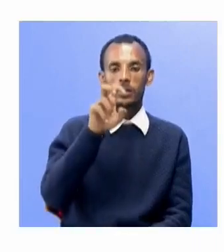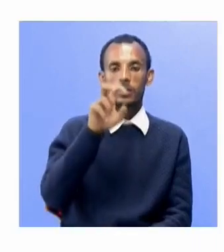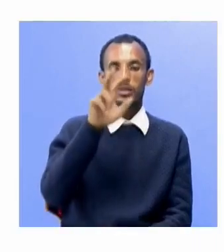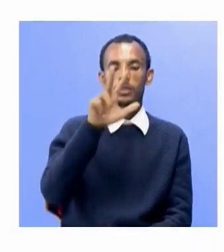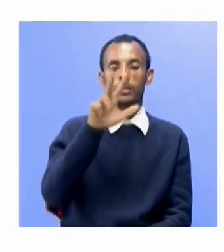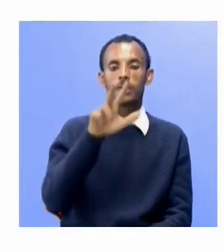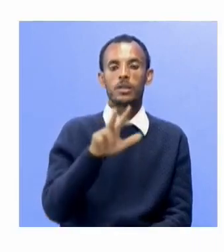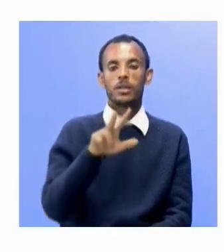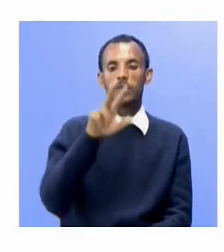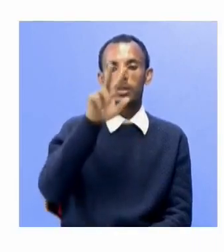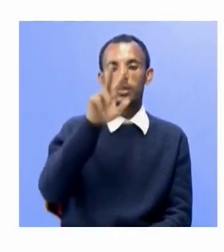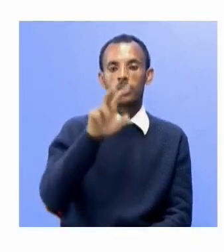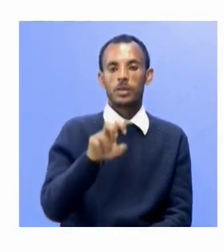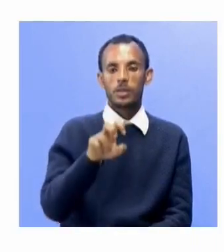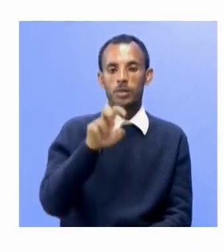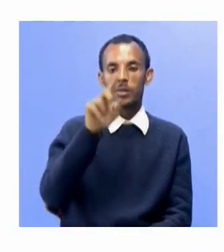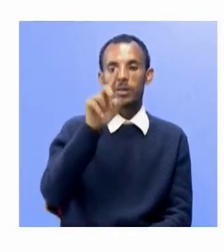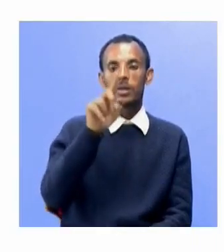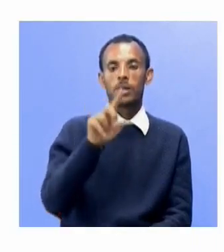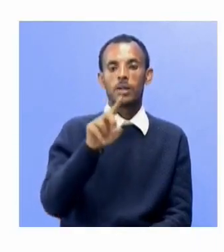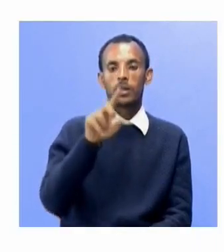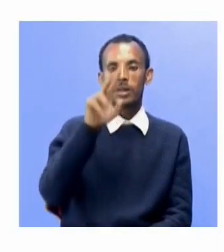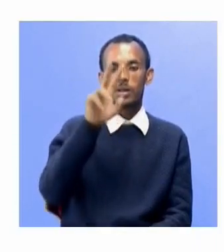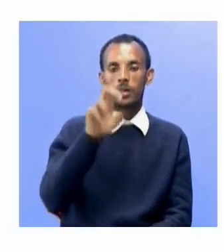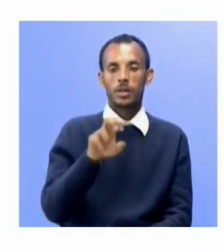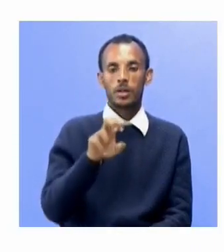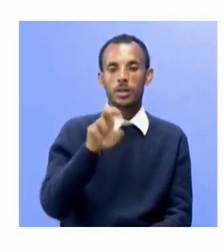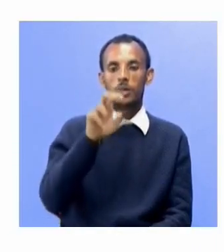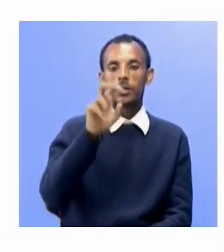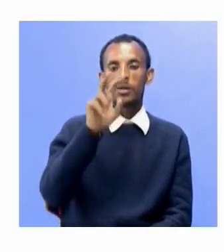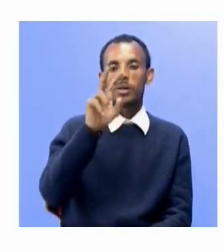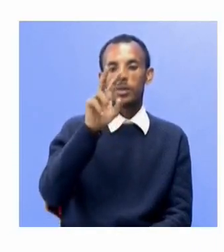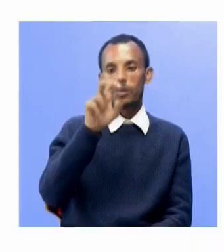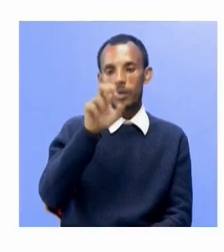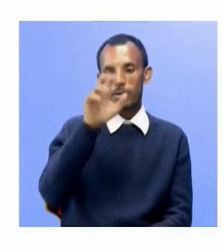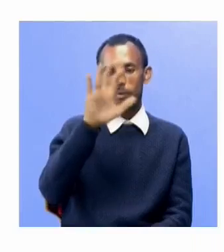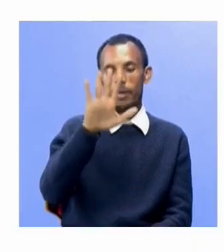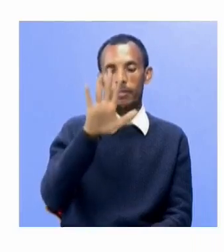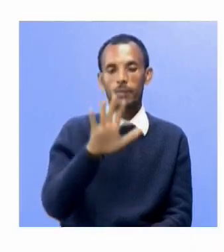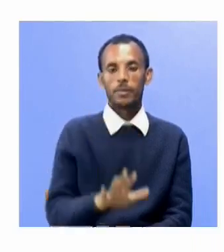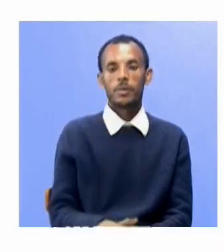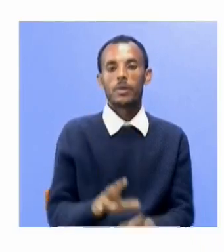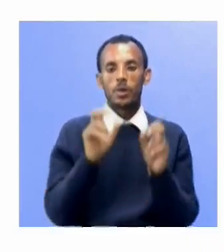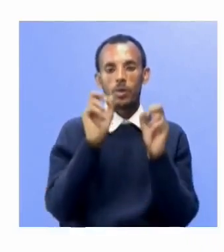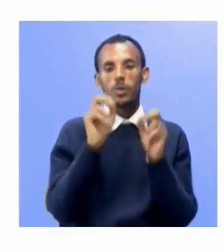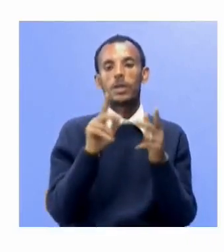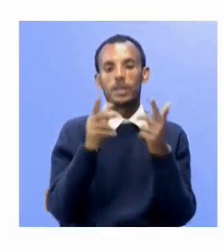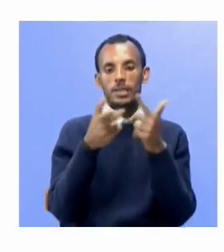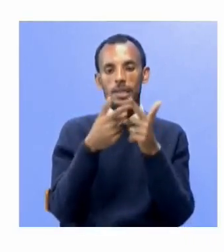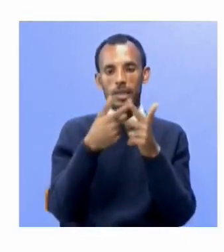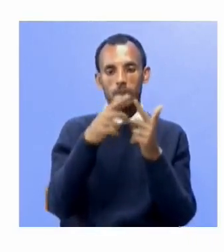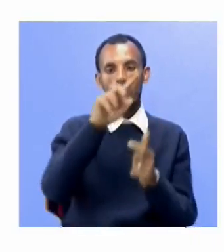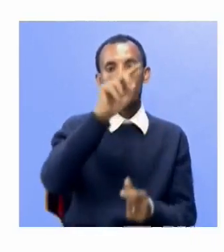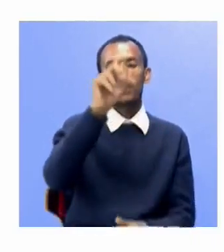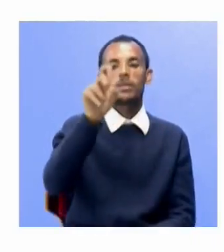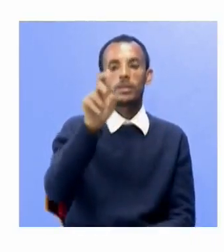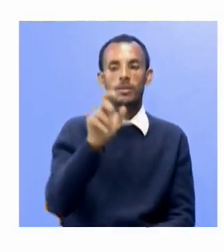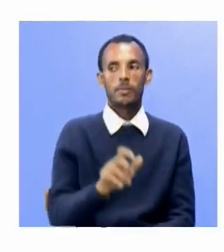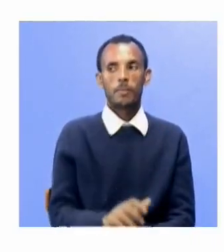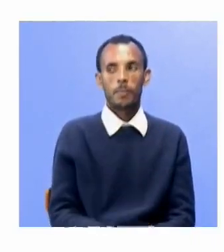23, 21, 20, 25. Okay, second question.